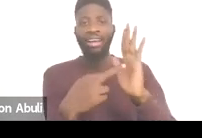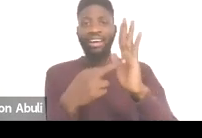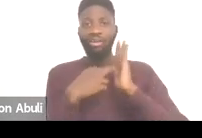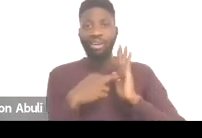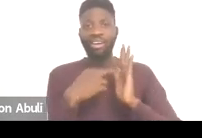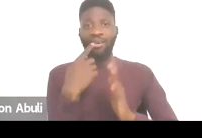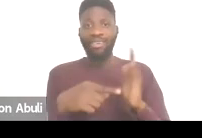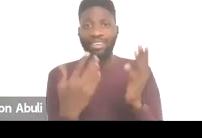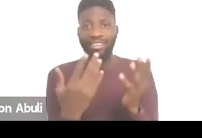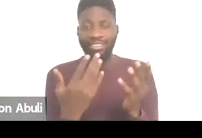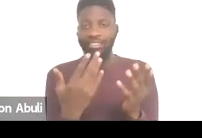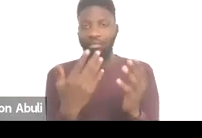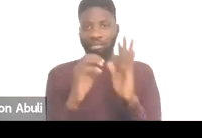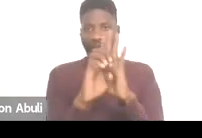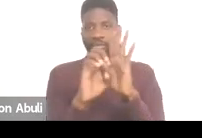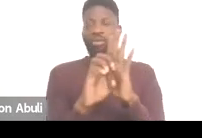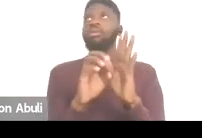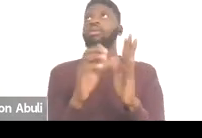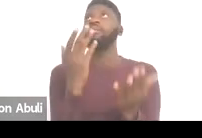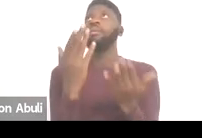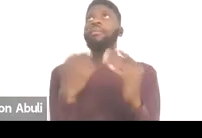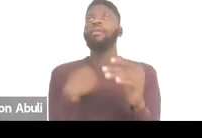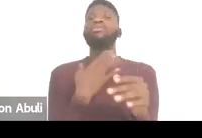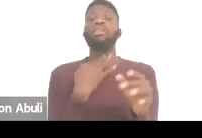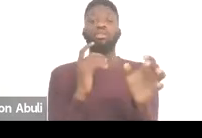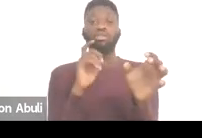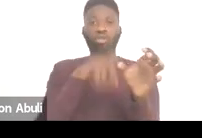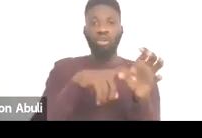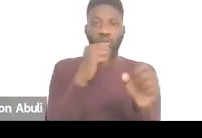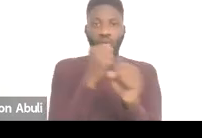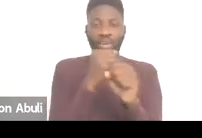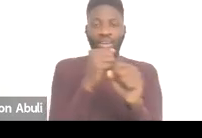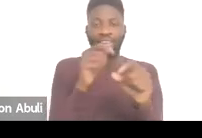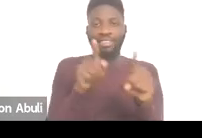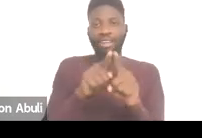I'm looking at joining as a customer service representative,